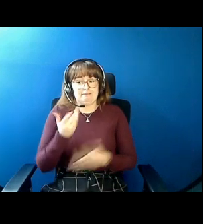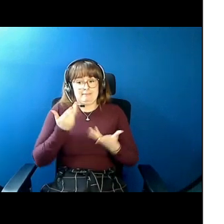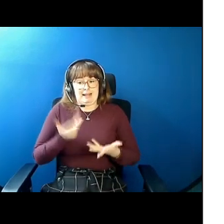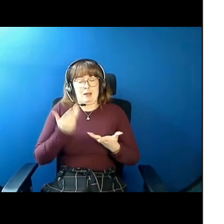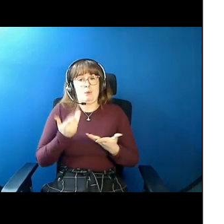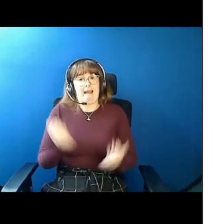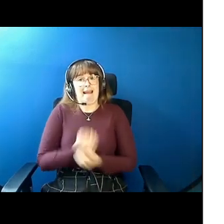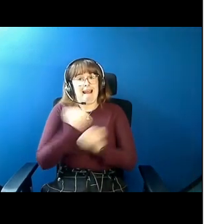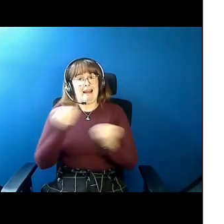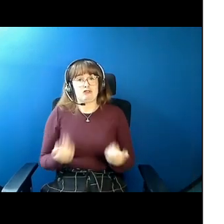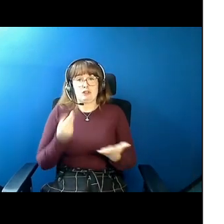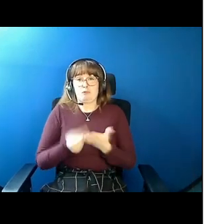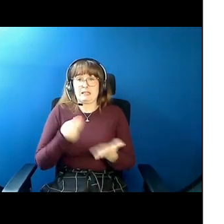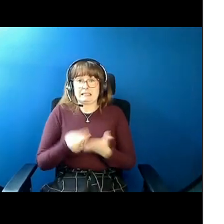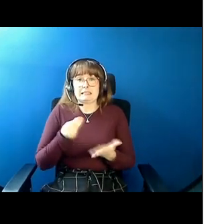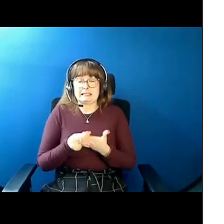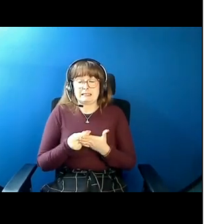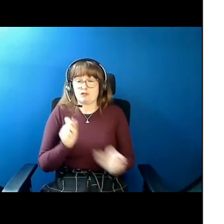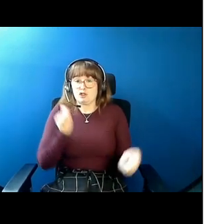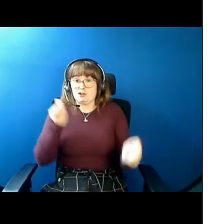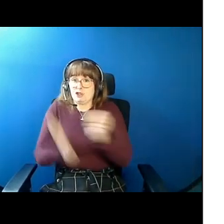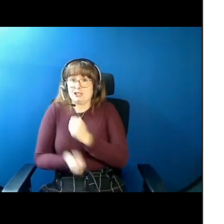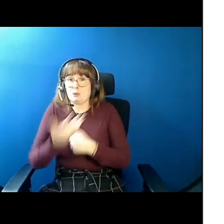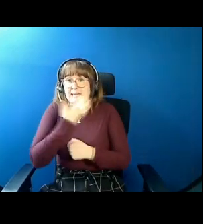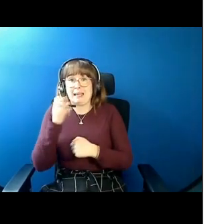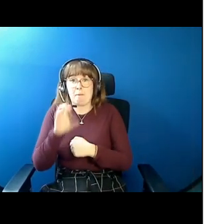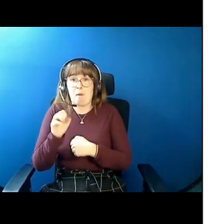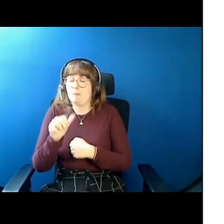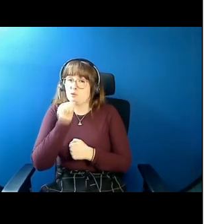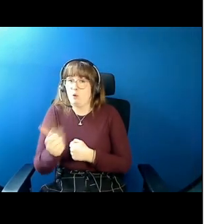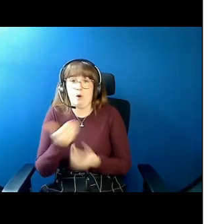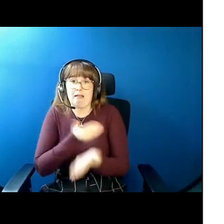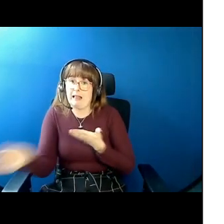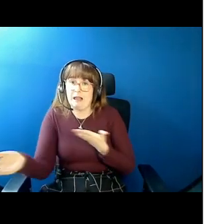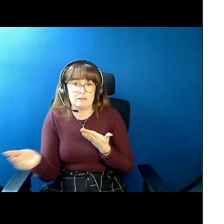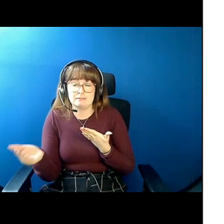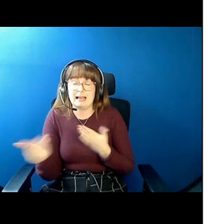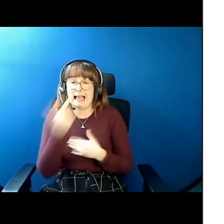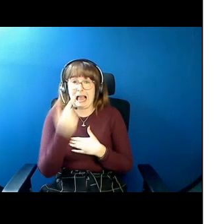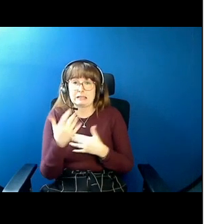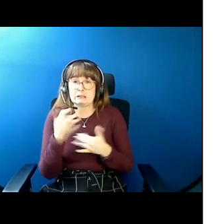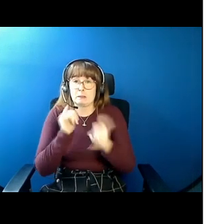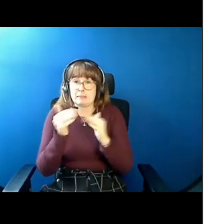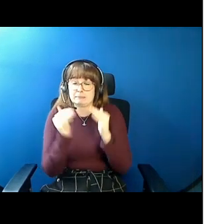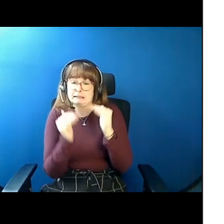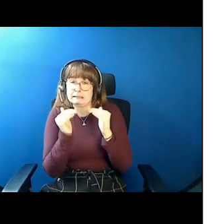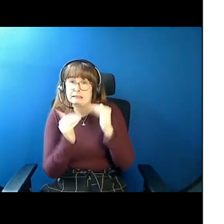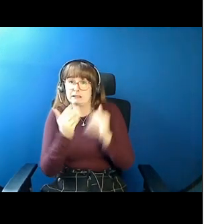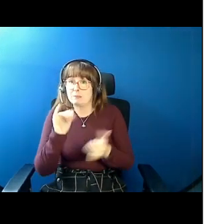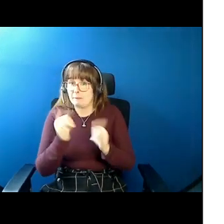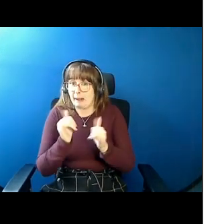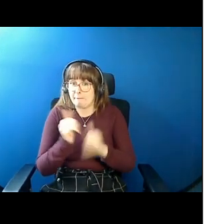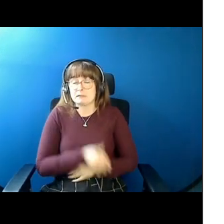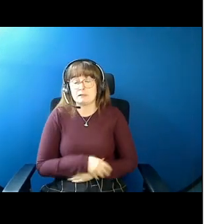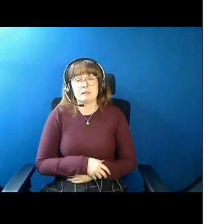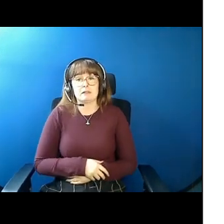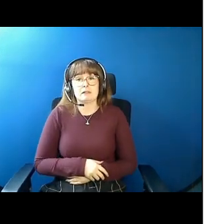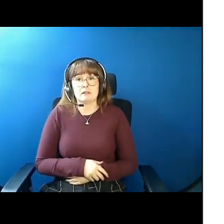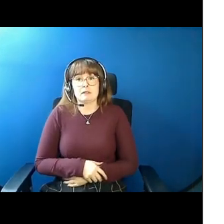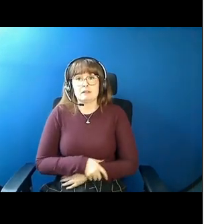prices, the move to a heat pump isn't always quite as clear-cut. It can be a close thing at times. So if you can click, please,